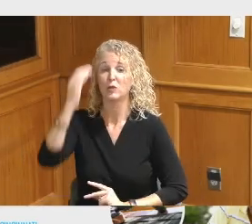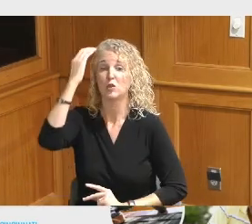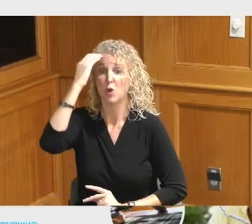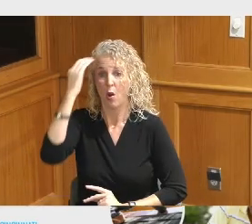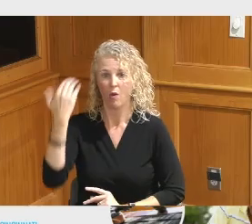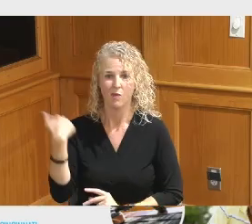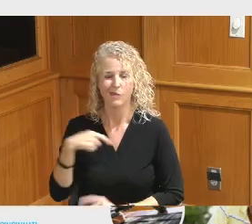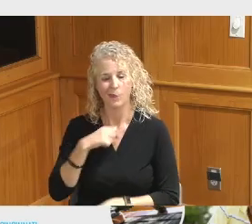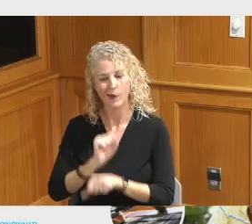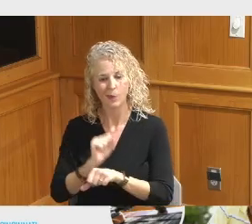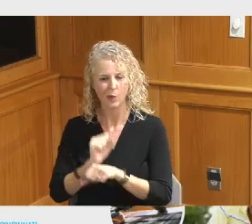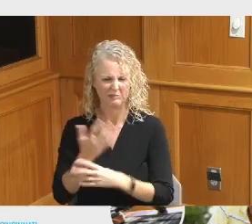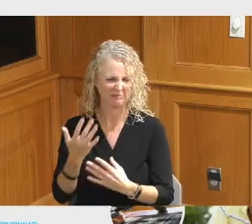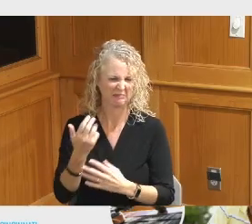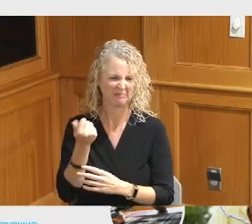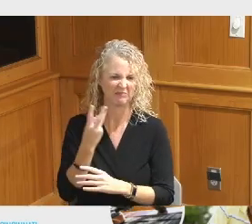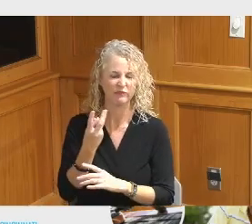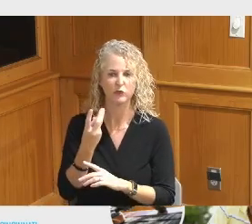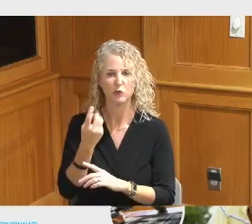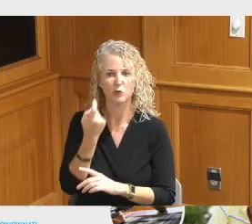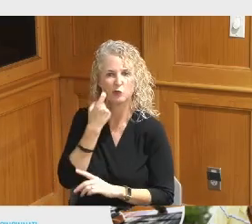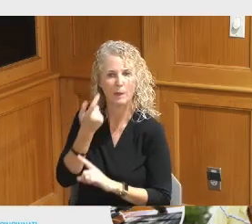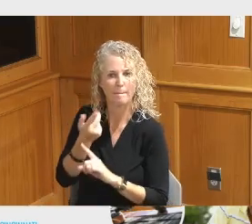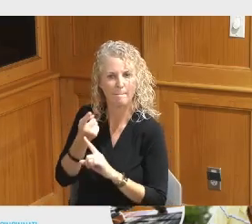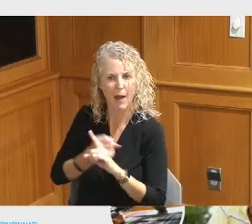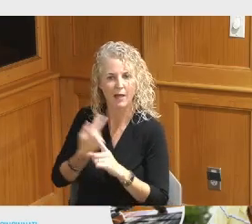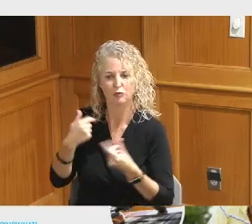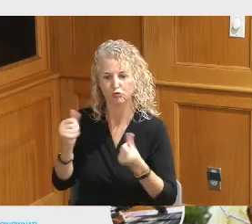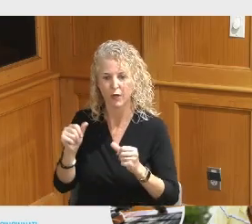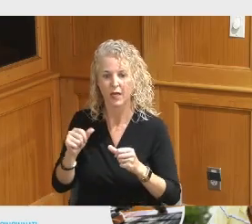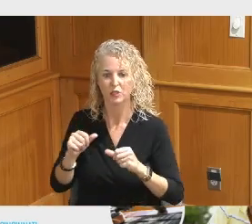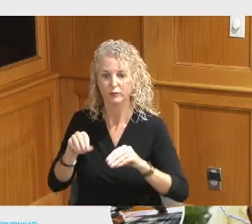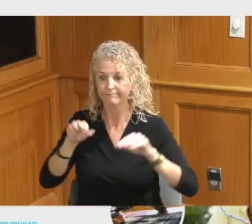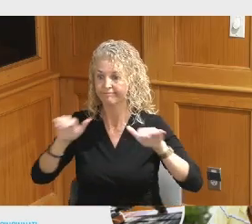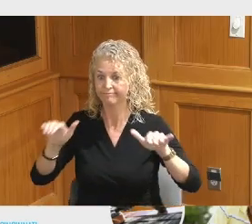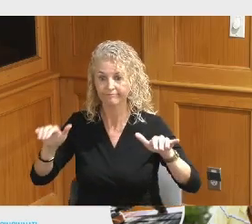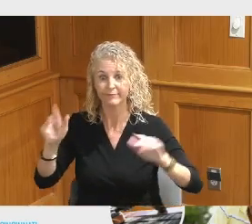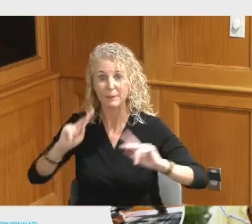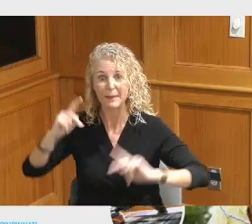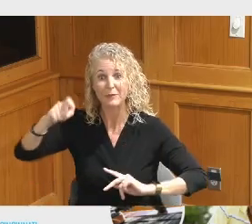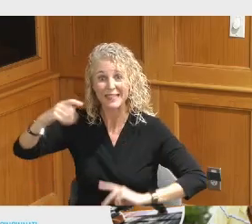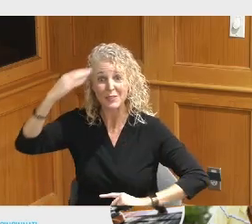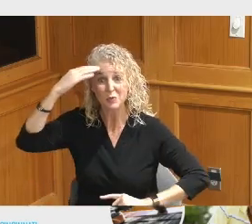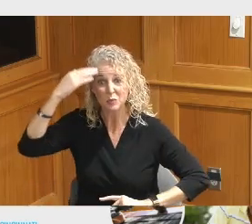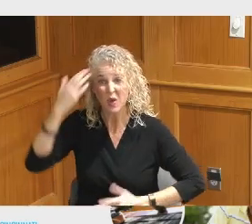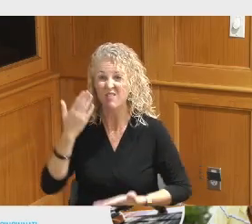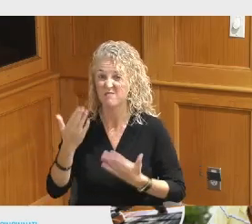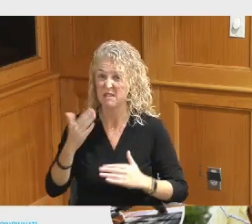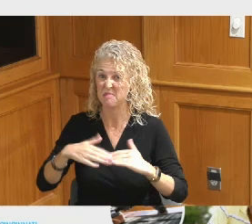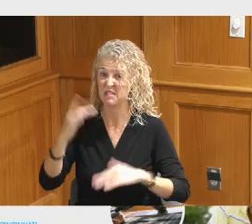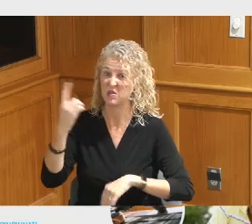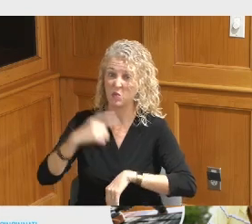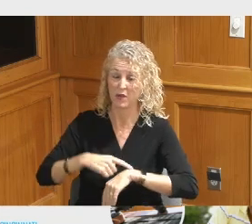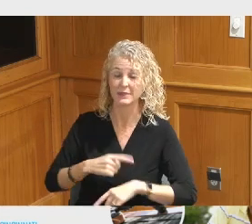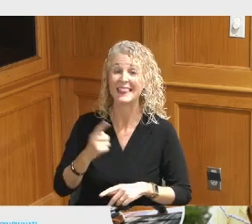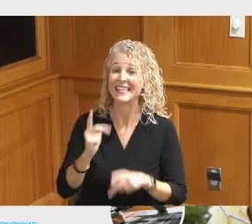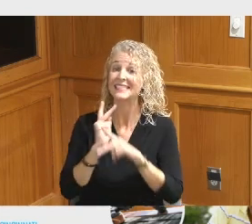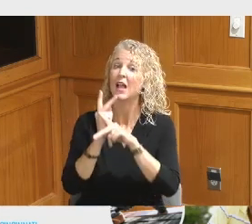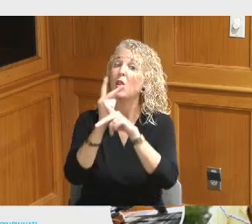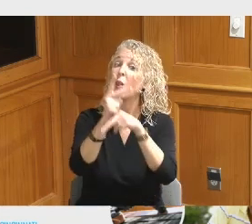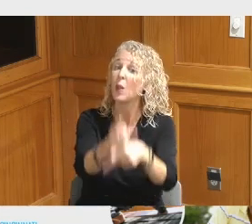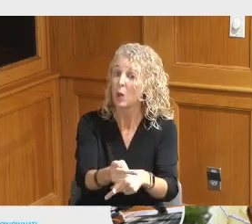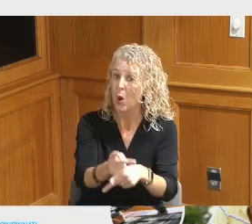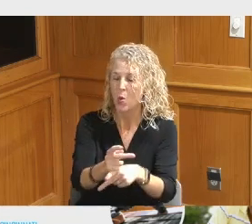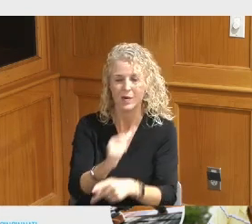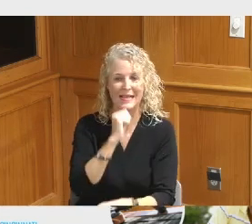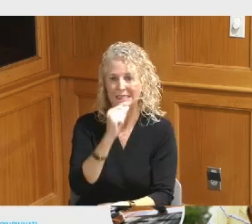the last months really trying to spread the word, because people need to hear this multiple times, right? It is a loan. It's different than